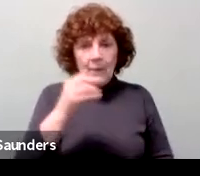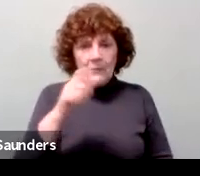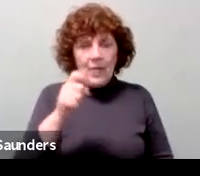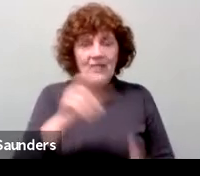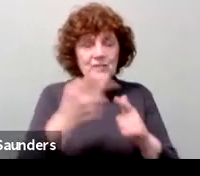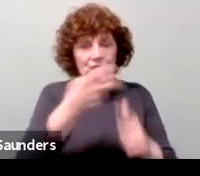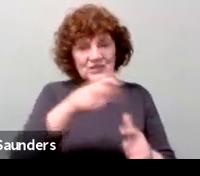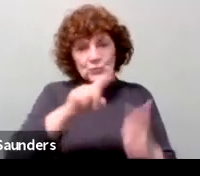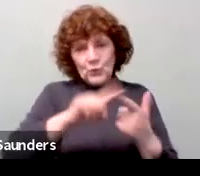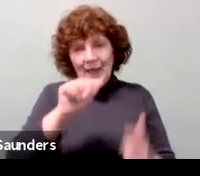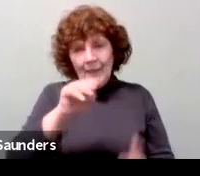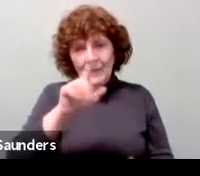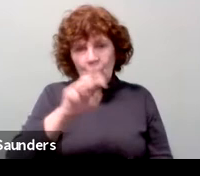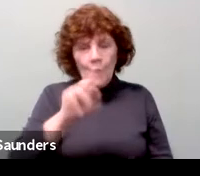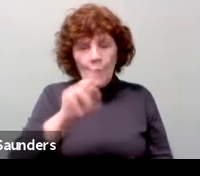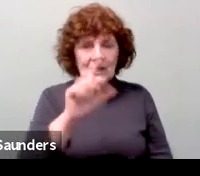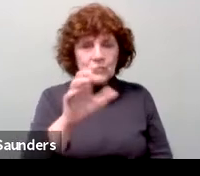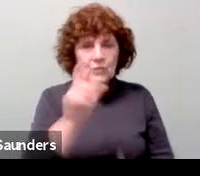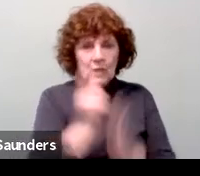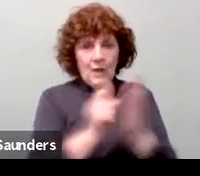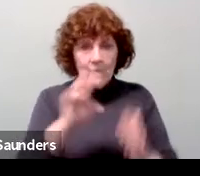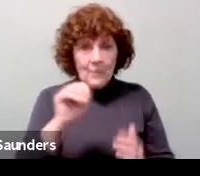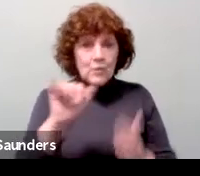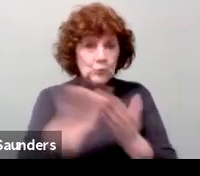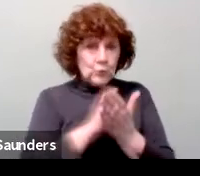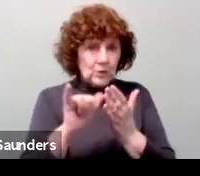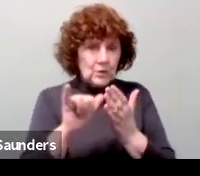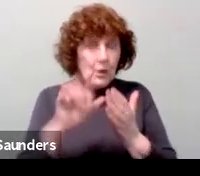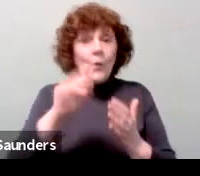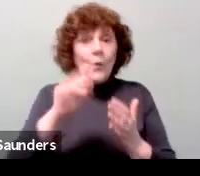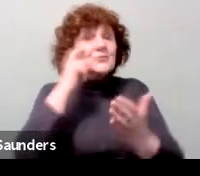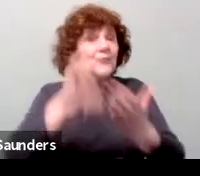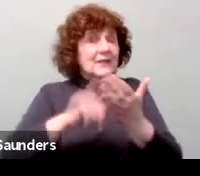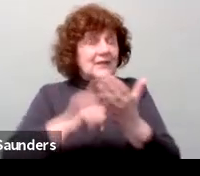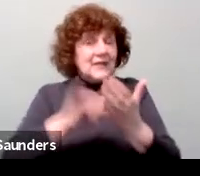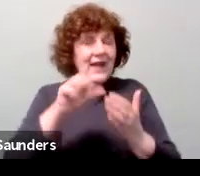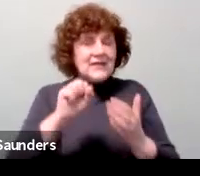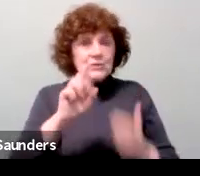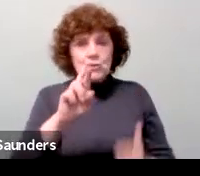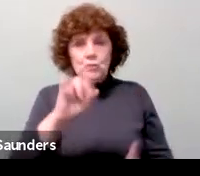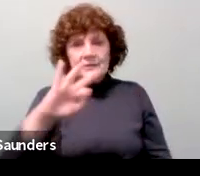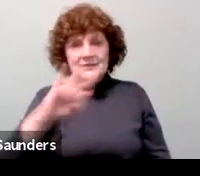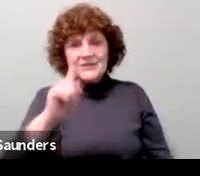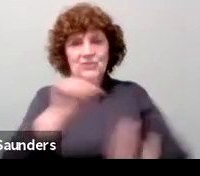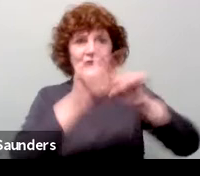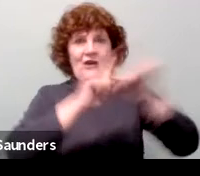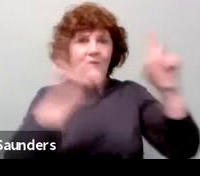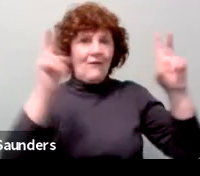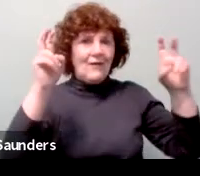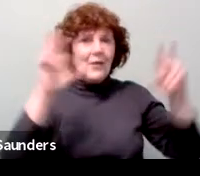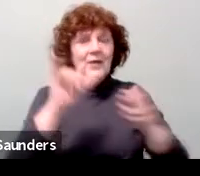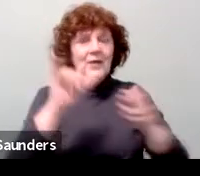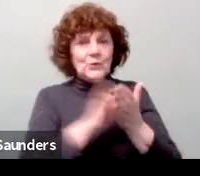law firm in New York, and was recognized as a rising star by New York super